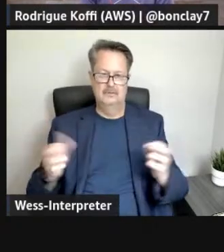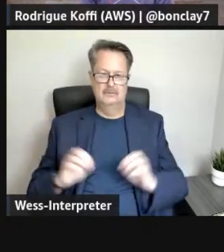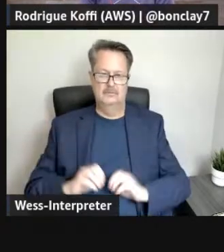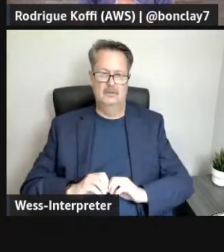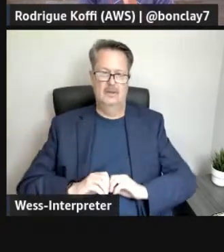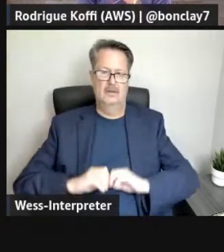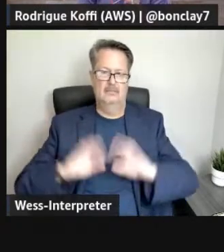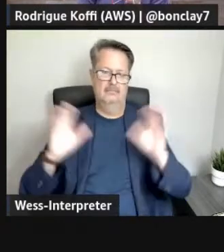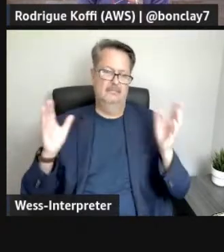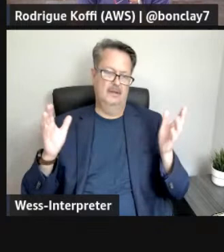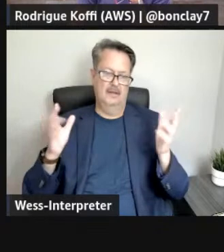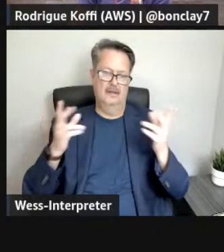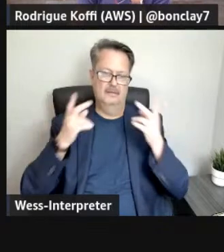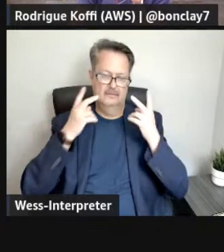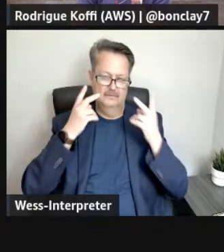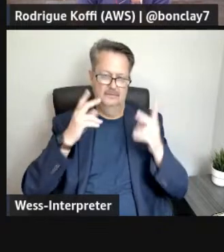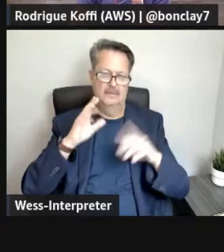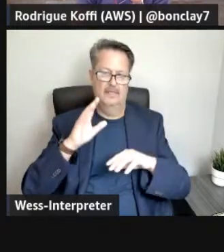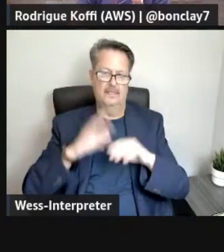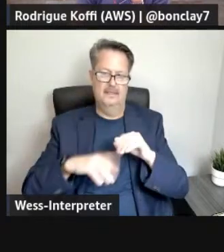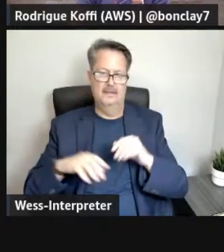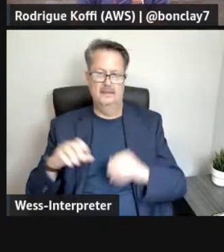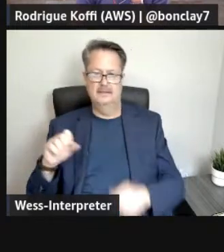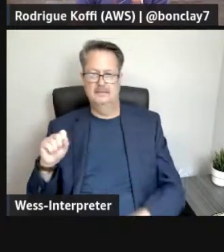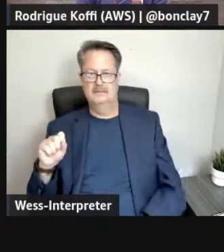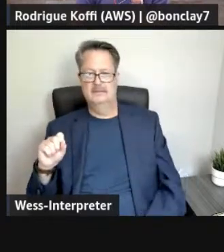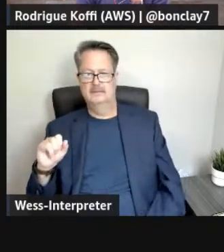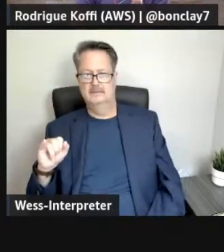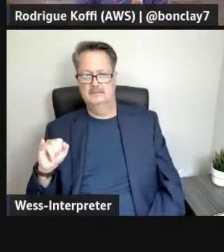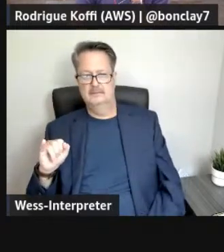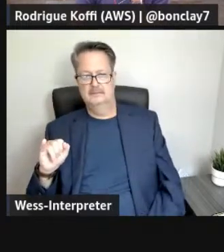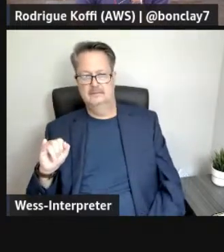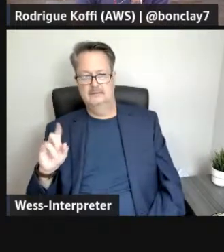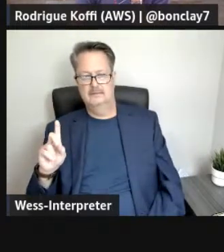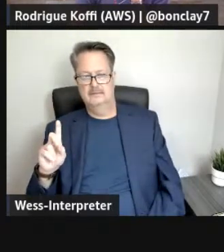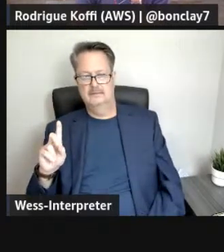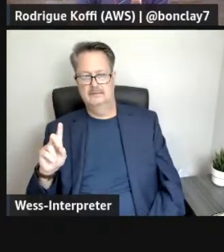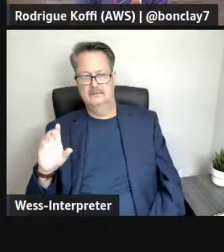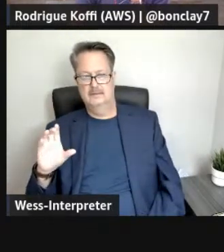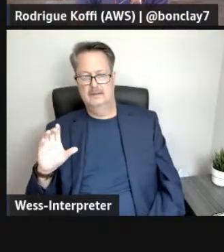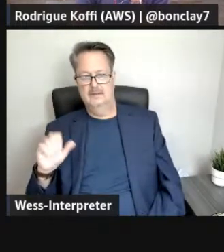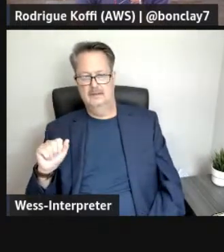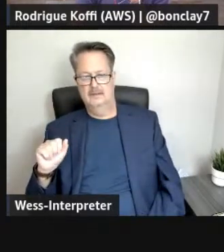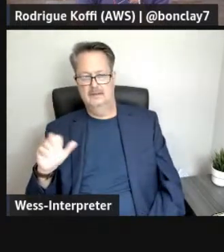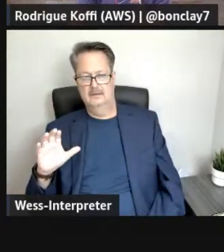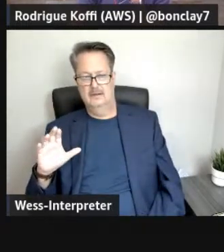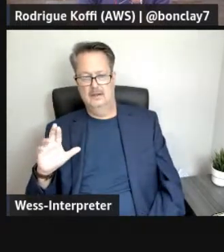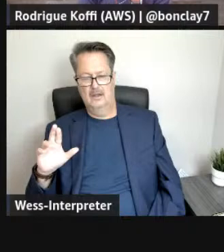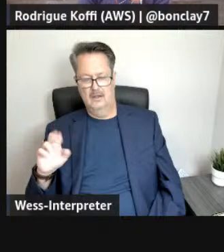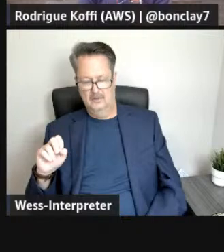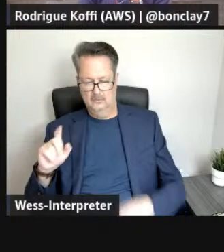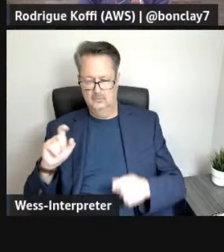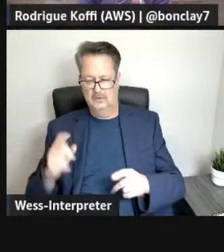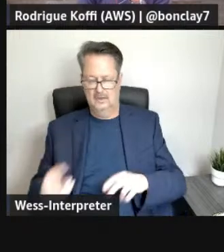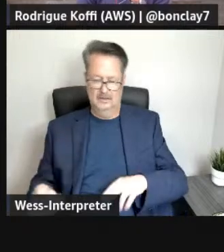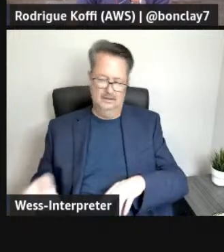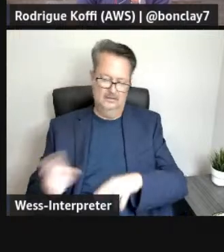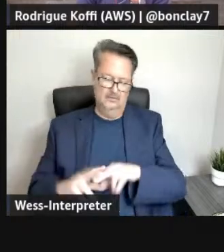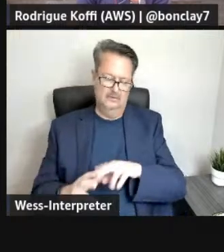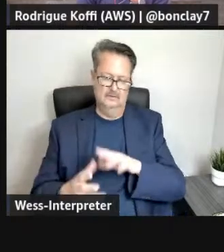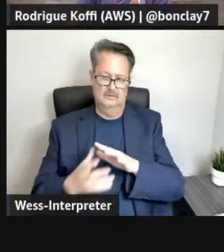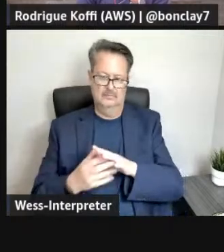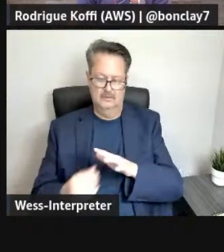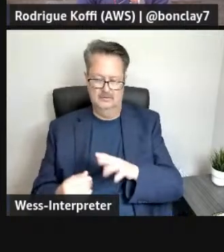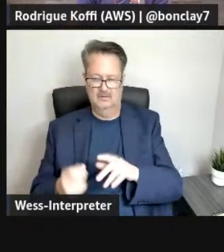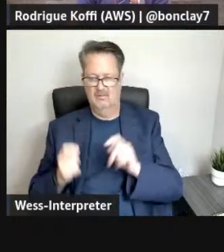sidecar approach. And scaling is also a little bit easier, so you can simply increase the number of replicas and you can automatically scale. And with that,